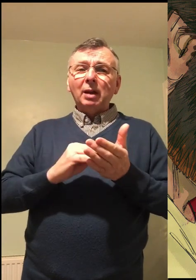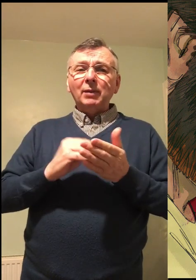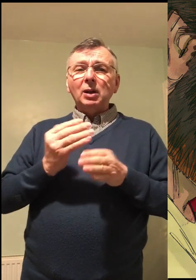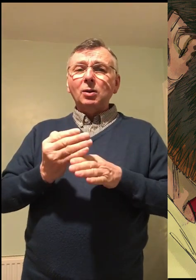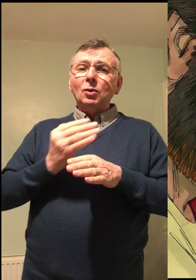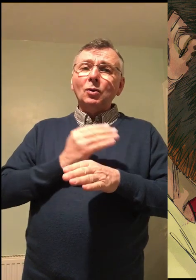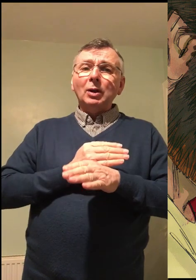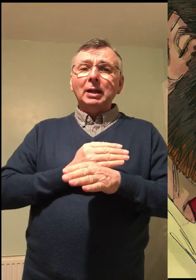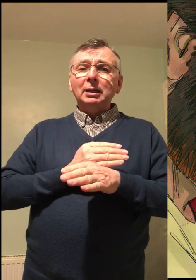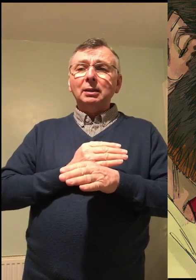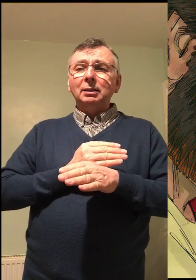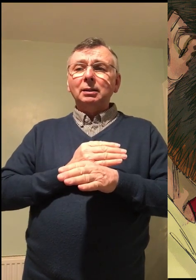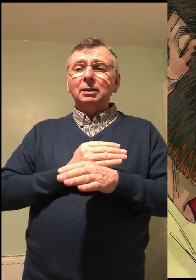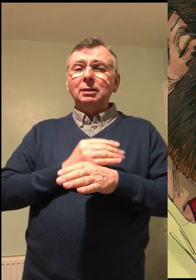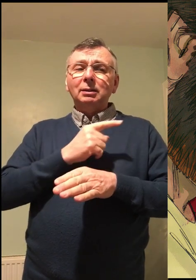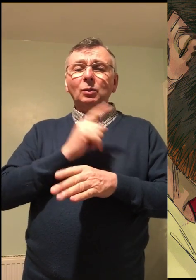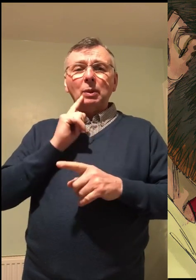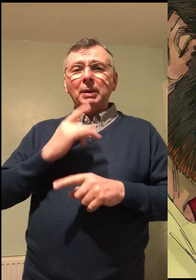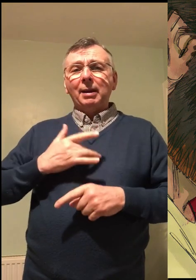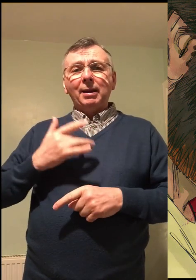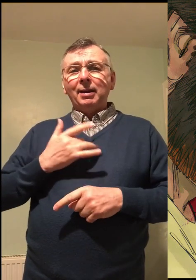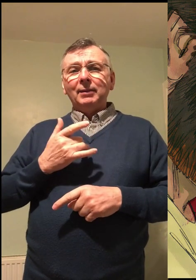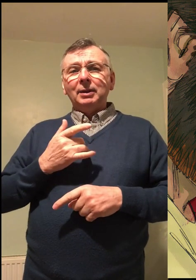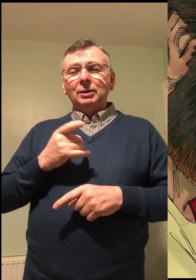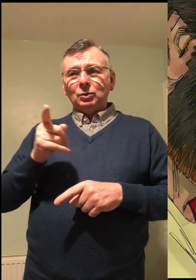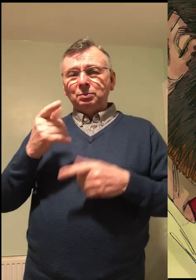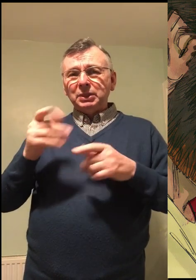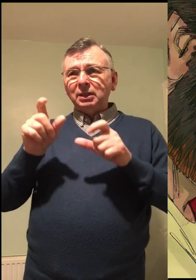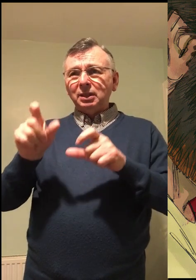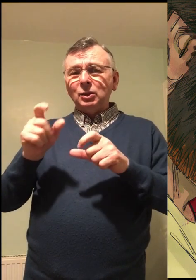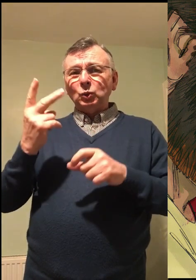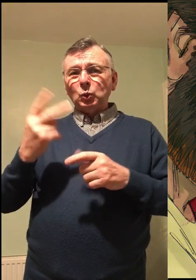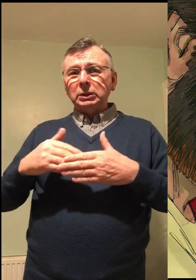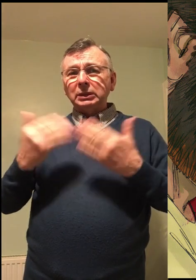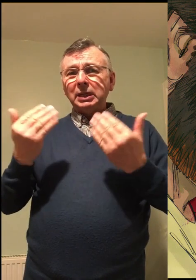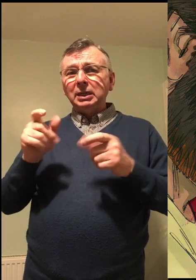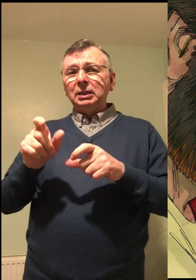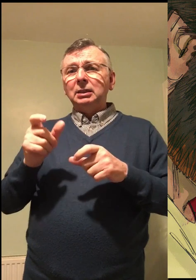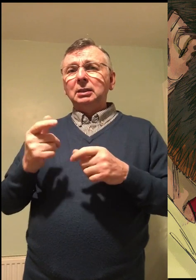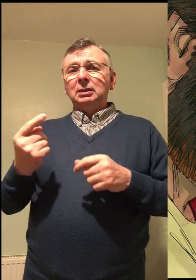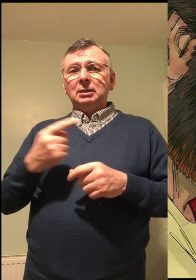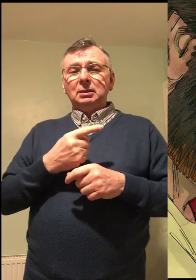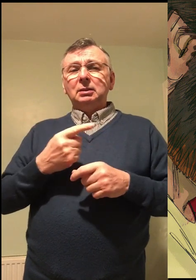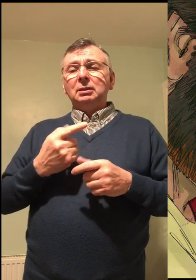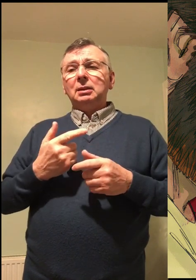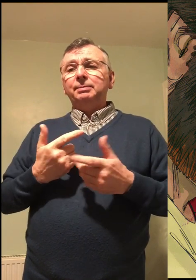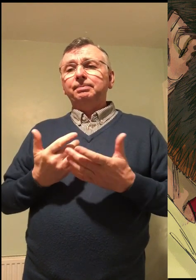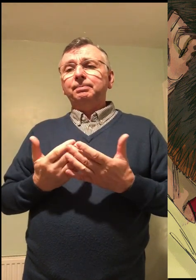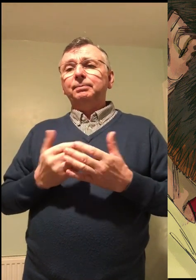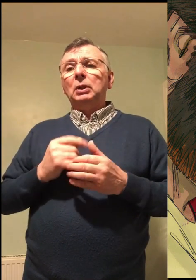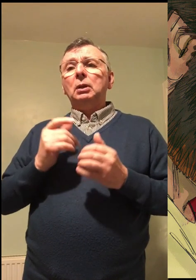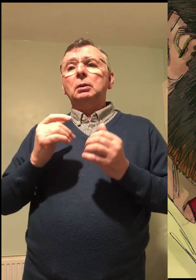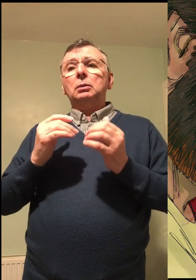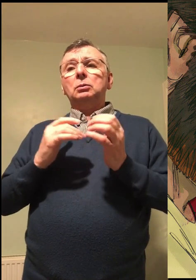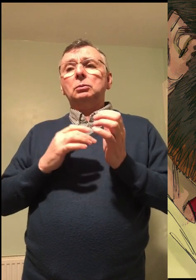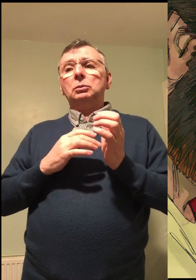Lord, Martha said to Jesus, if you had been here, my brother would not have died.